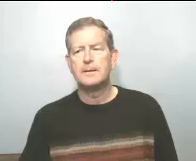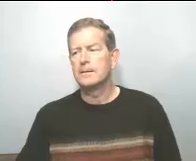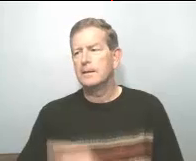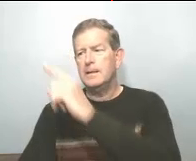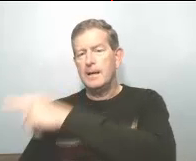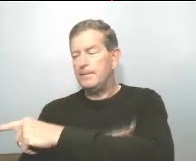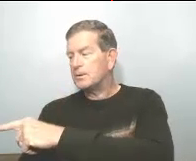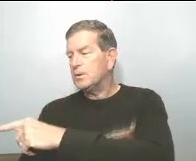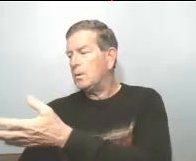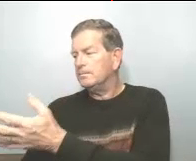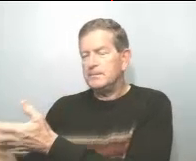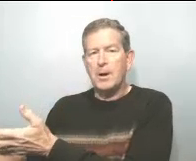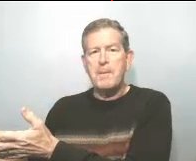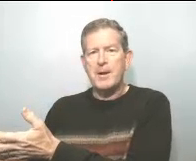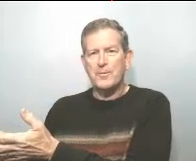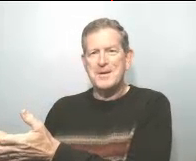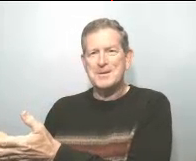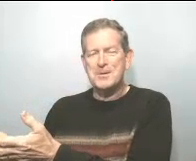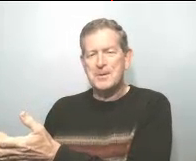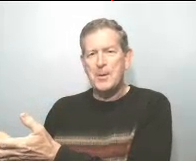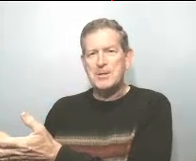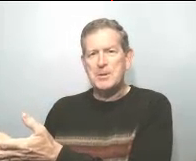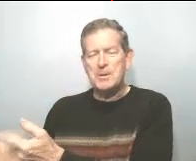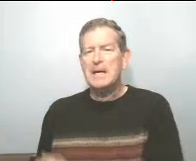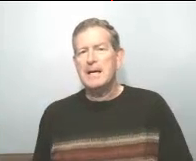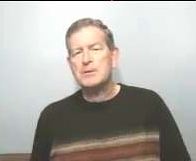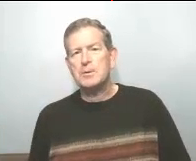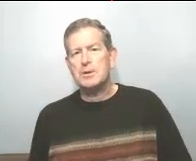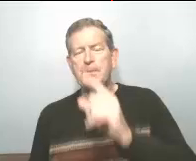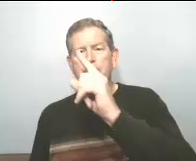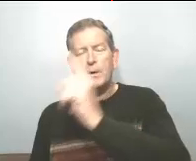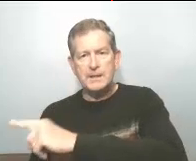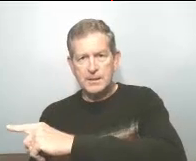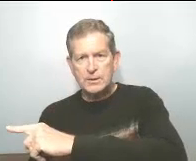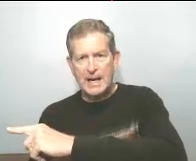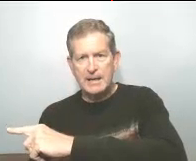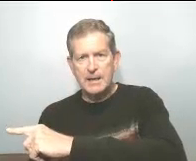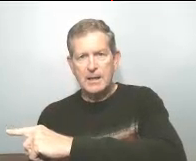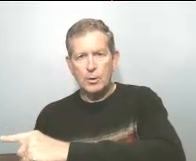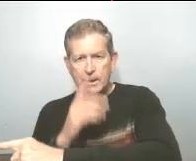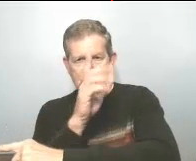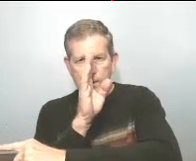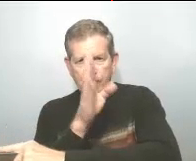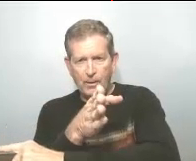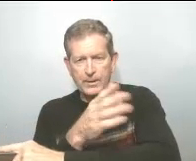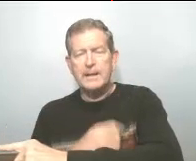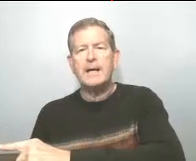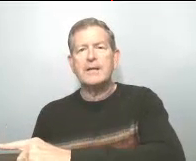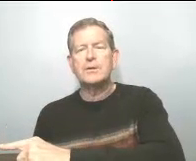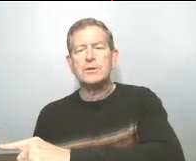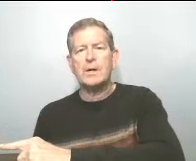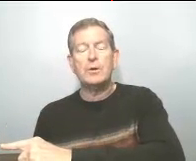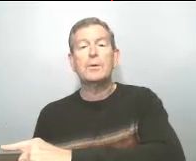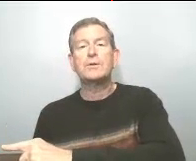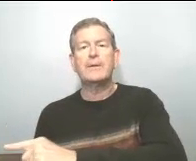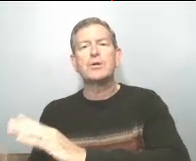Il. There's no young man over here to point to, and so just by pointing to the side, looking straight forward indicates